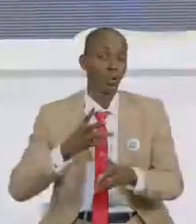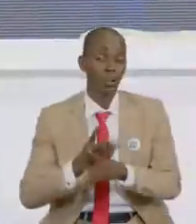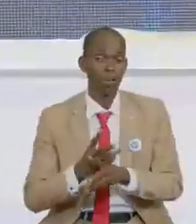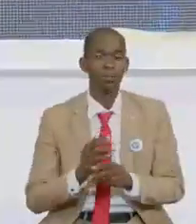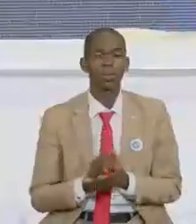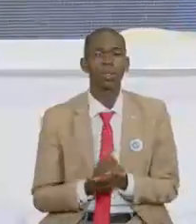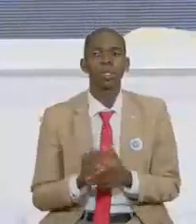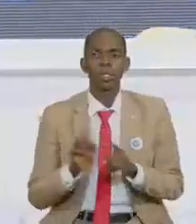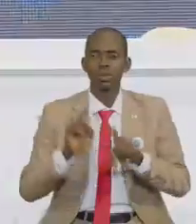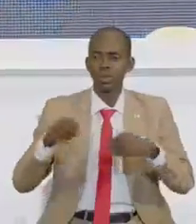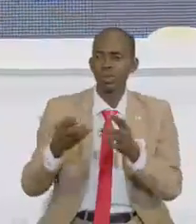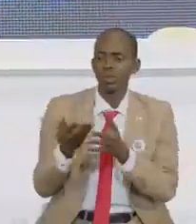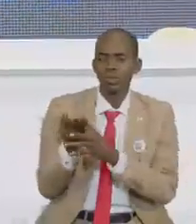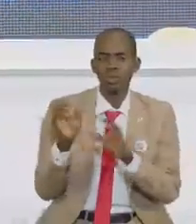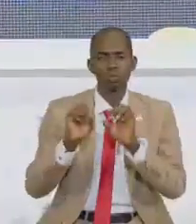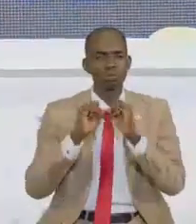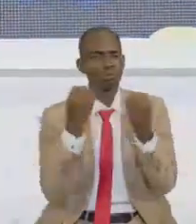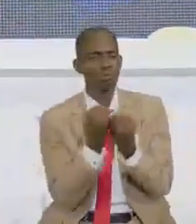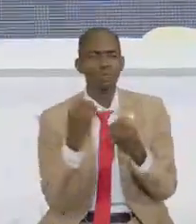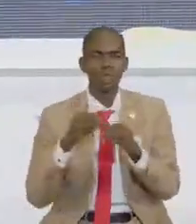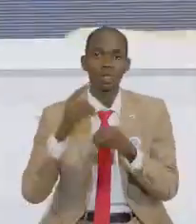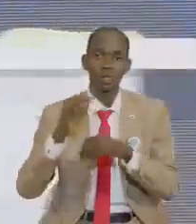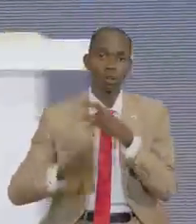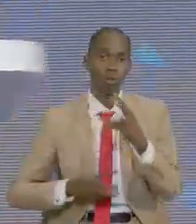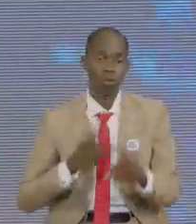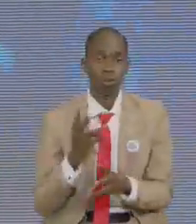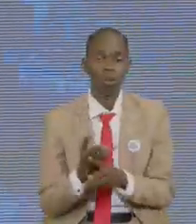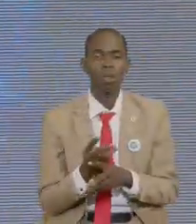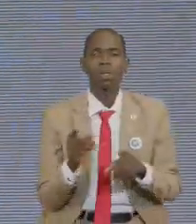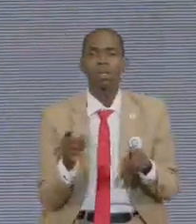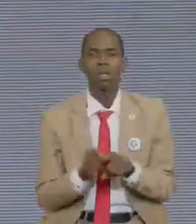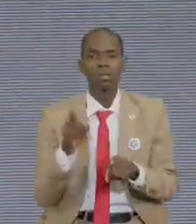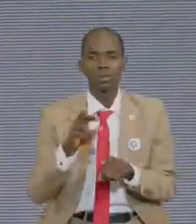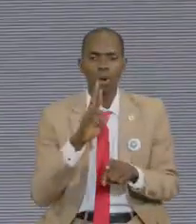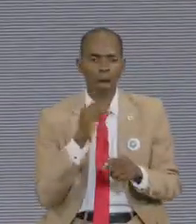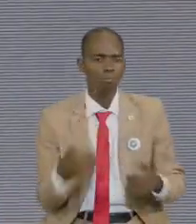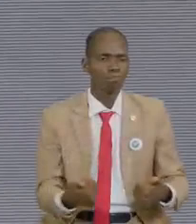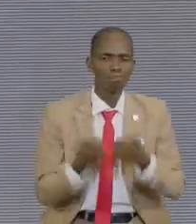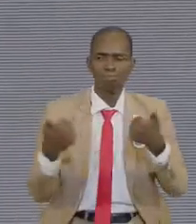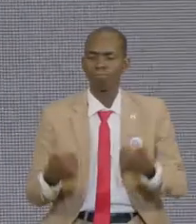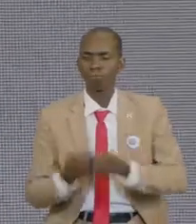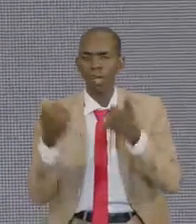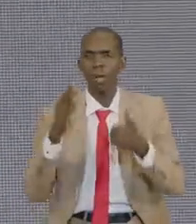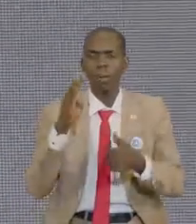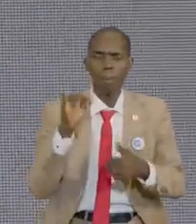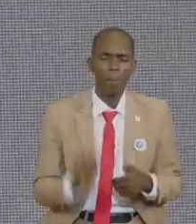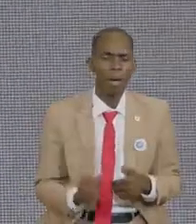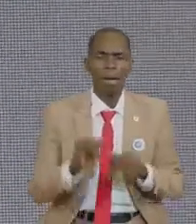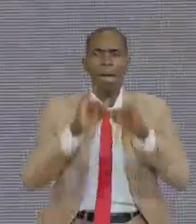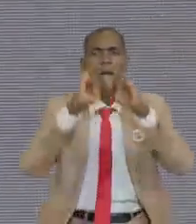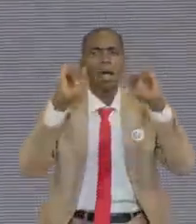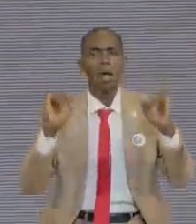go through society in the world, as you are challenged by idol worshippers in your community,